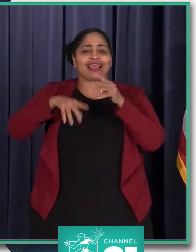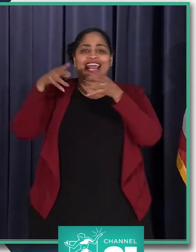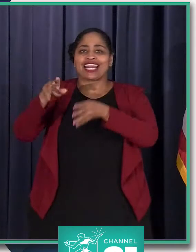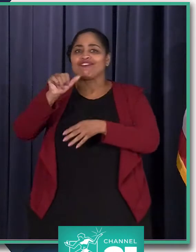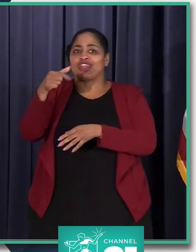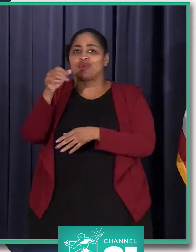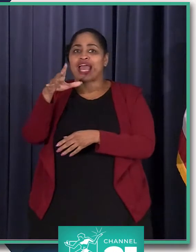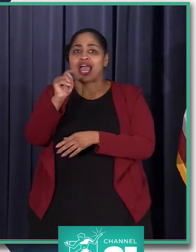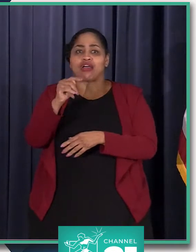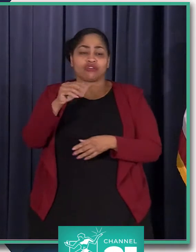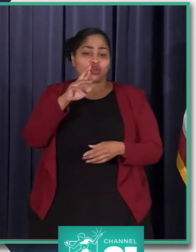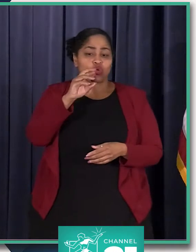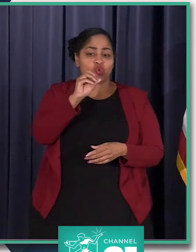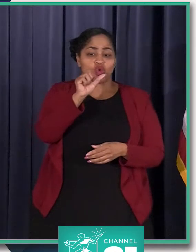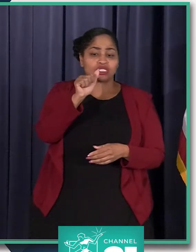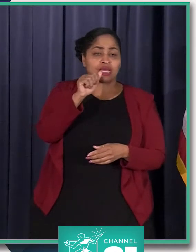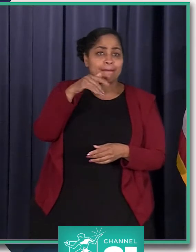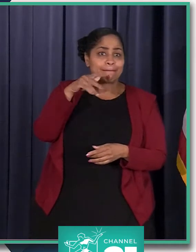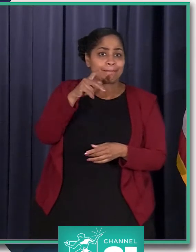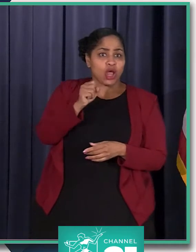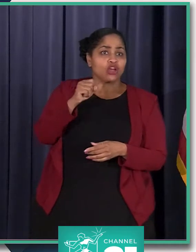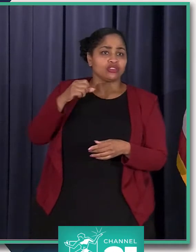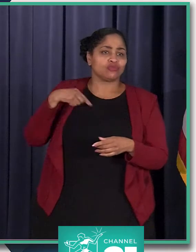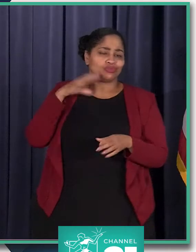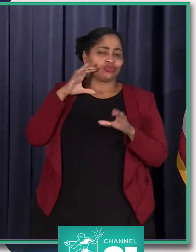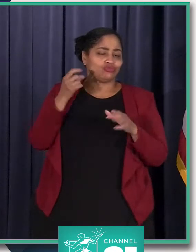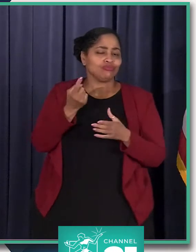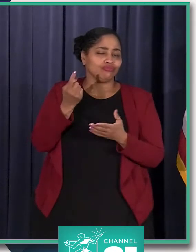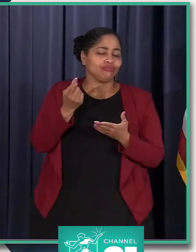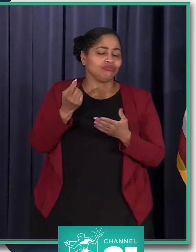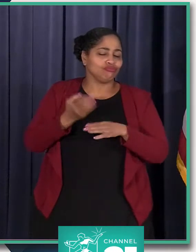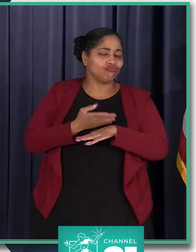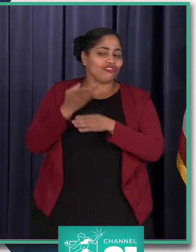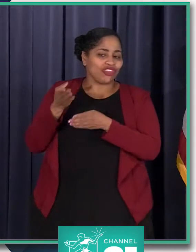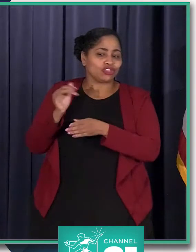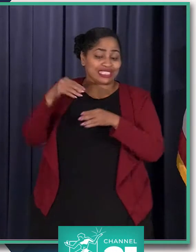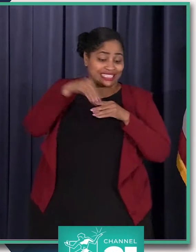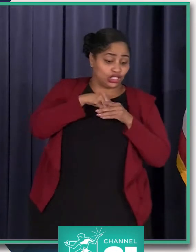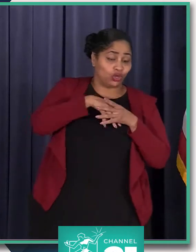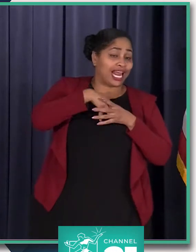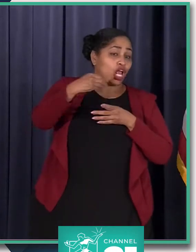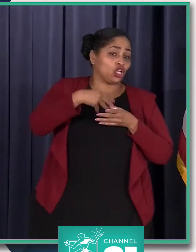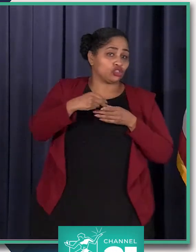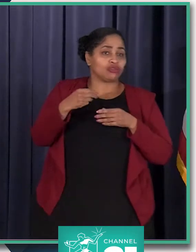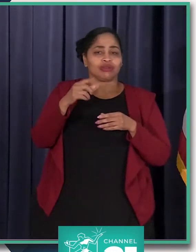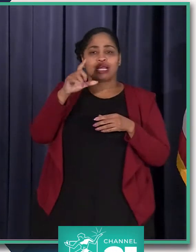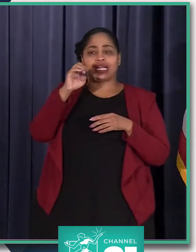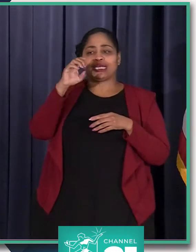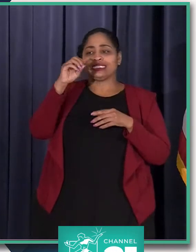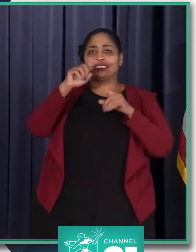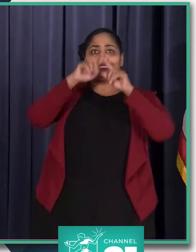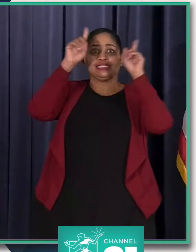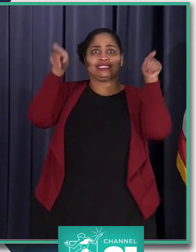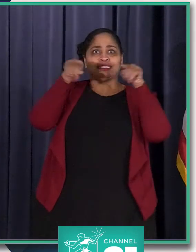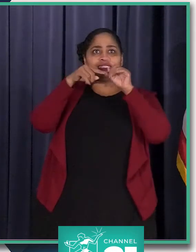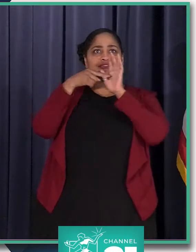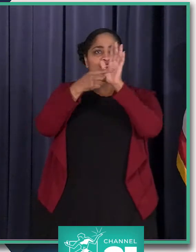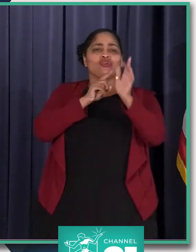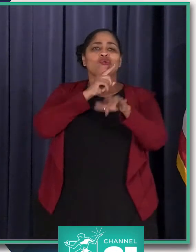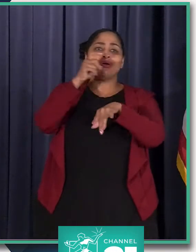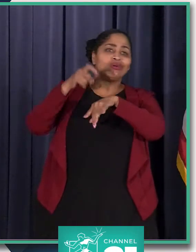Rosa Parks Transit Center, we're going to be doing some things there too. Internal and external LED signs displaying